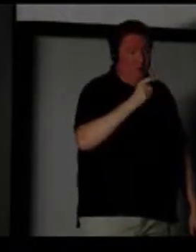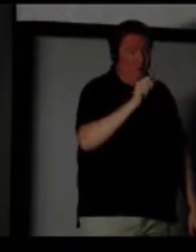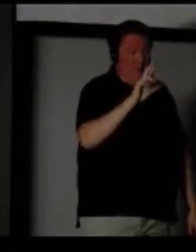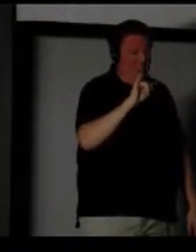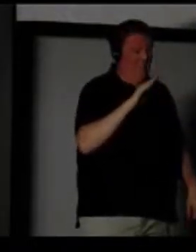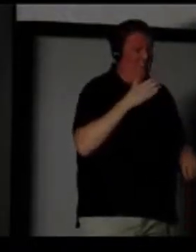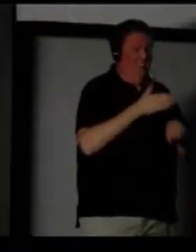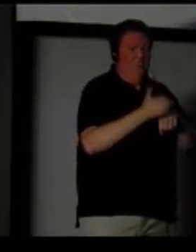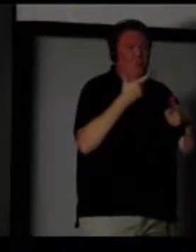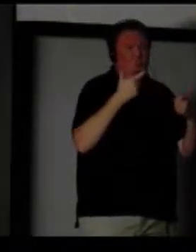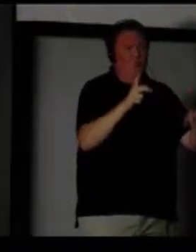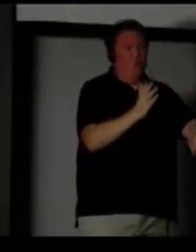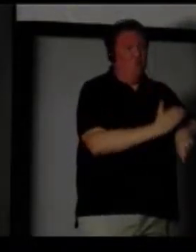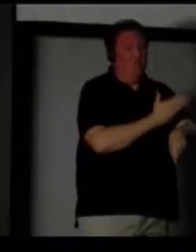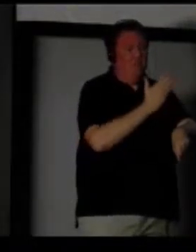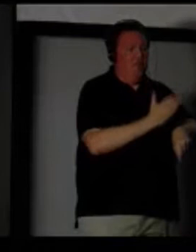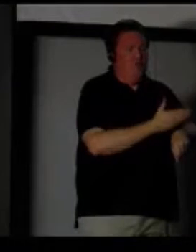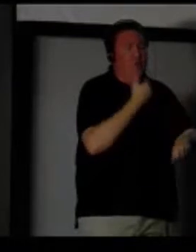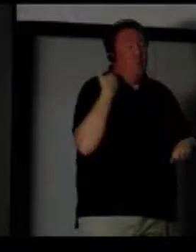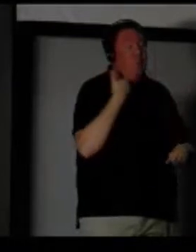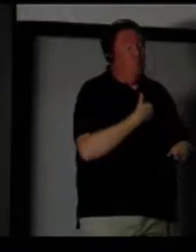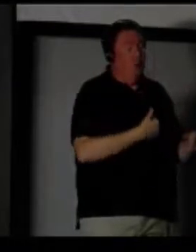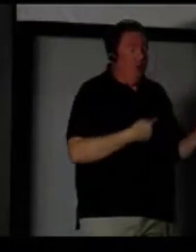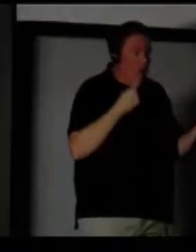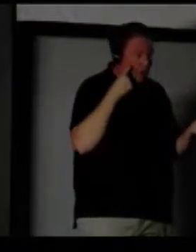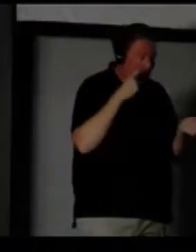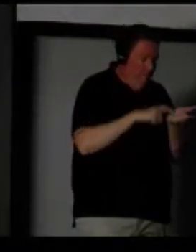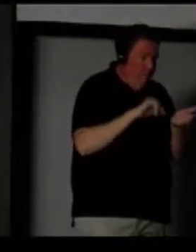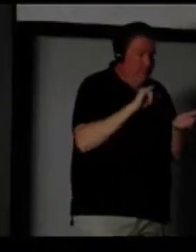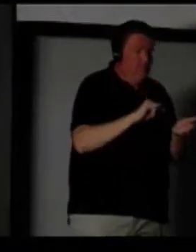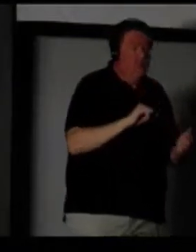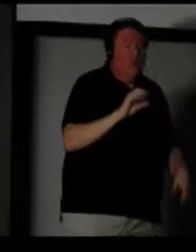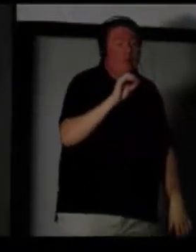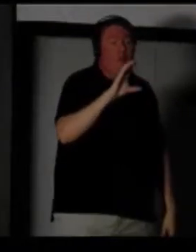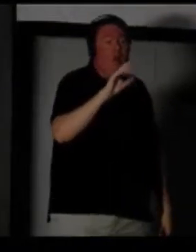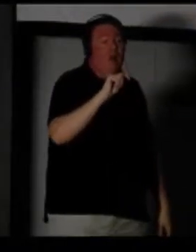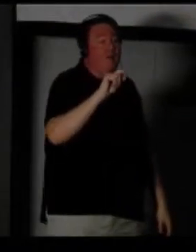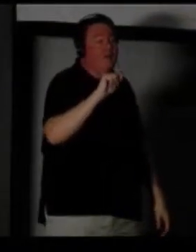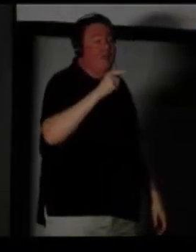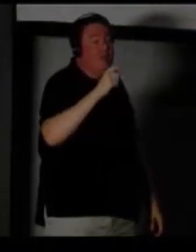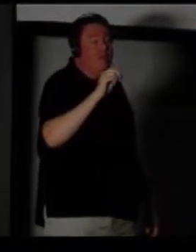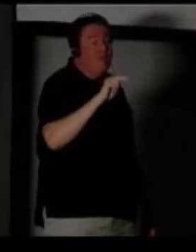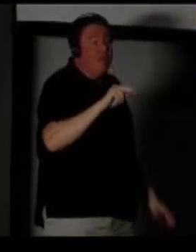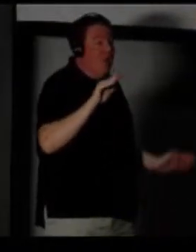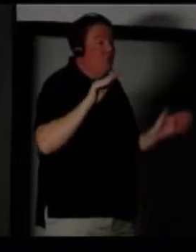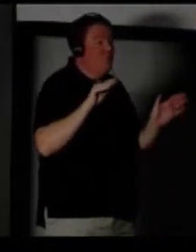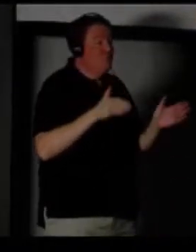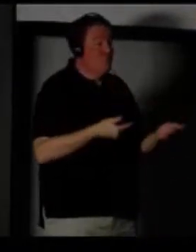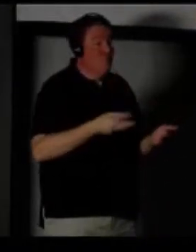major renovation that, of course, the octagon room in the Renwick